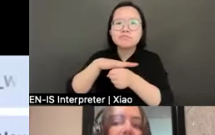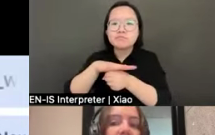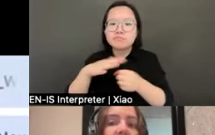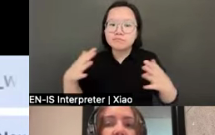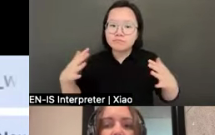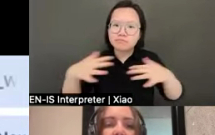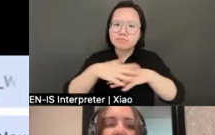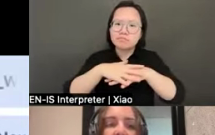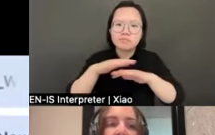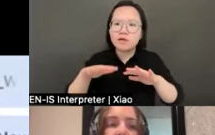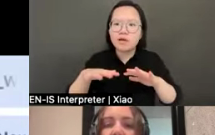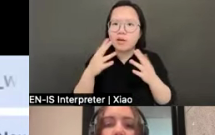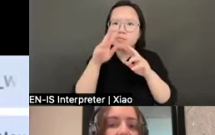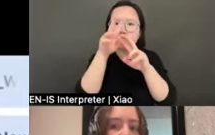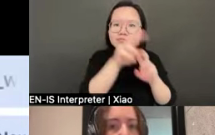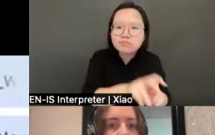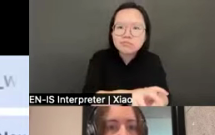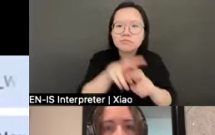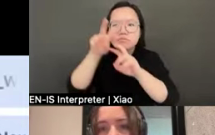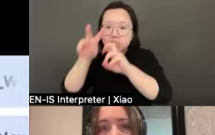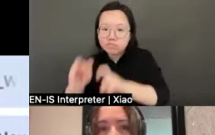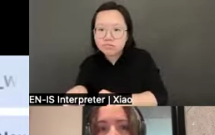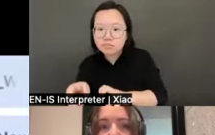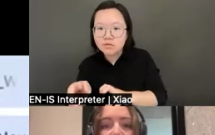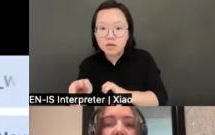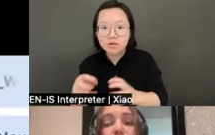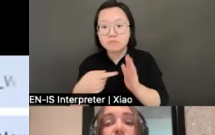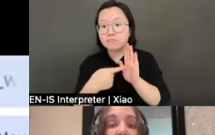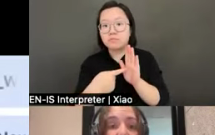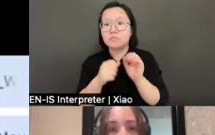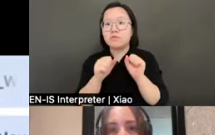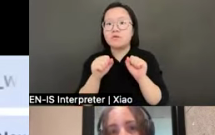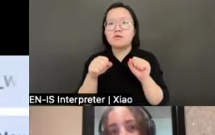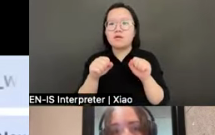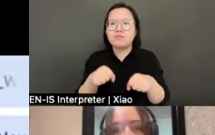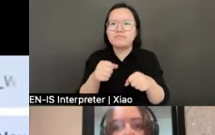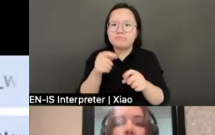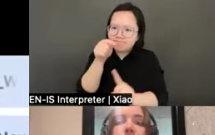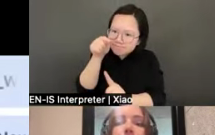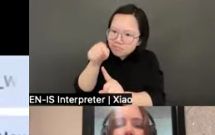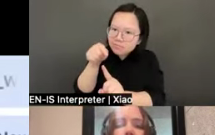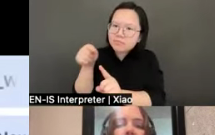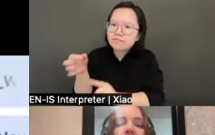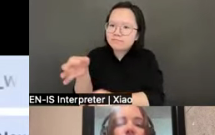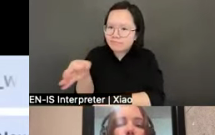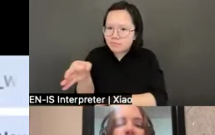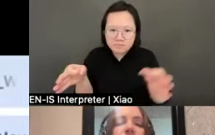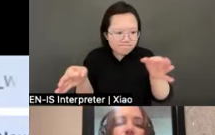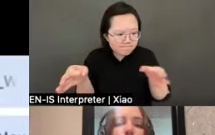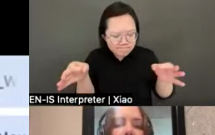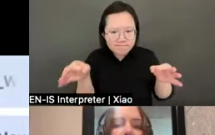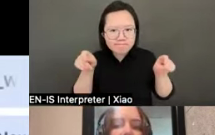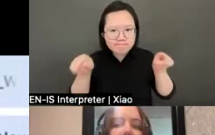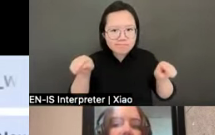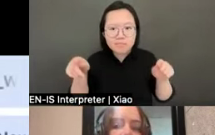and Uganda. And then you can, for example, if you're working in a specific region, you can also mention the specific region. When